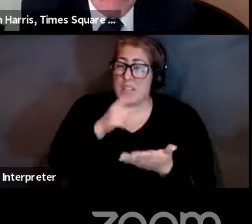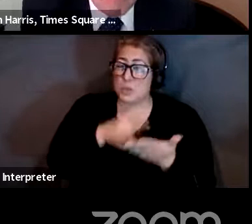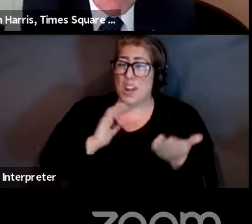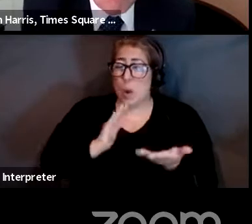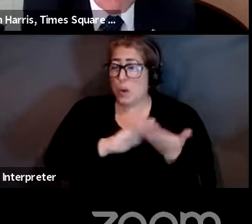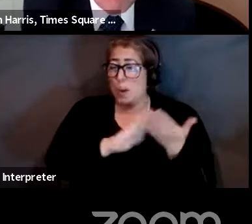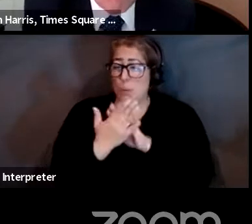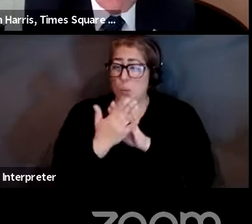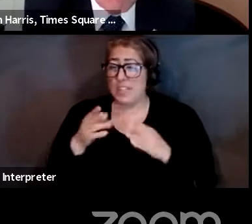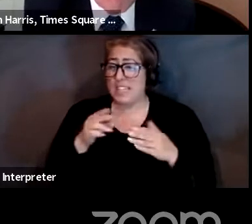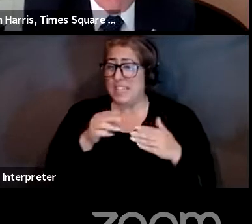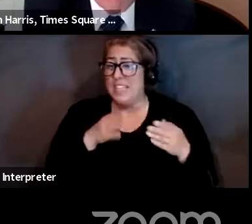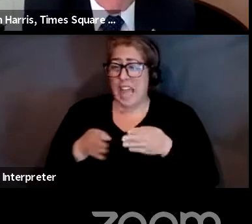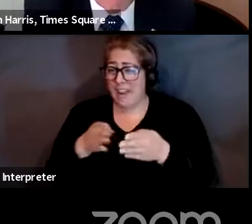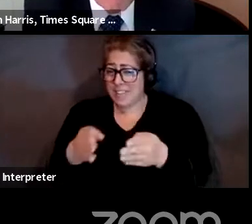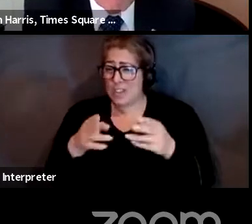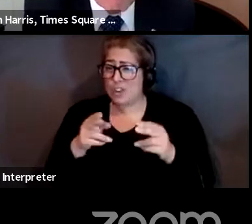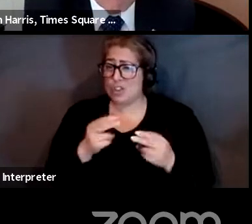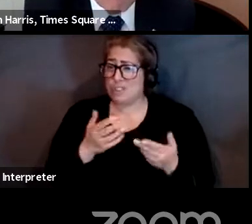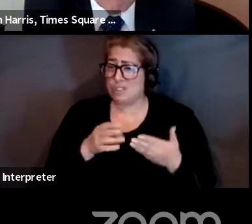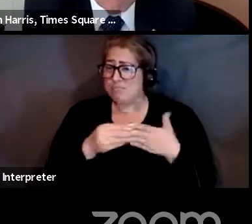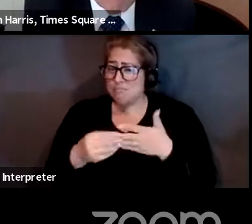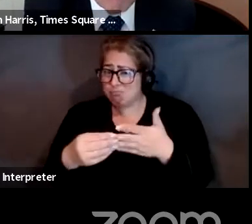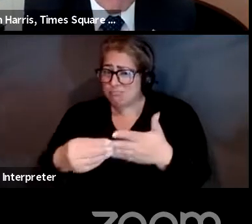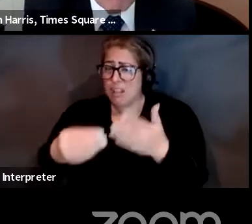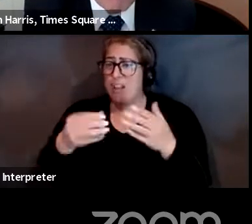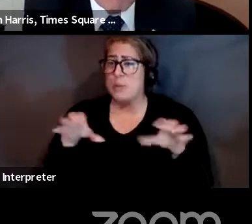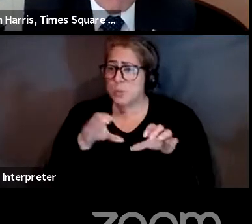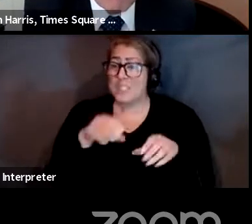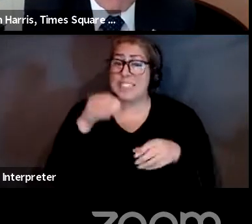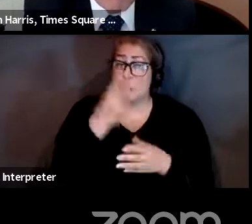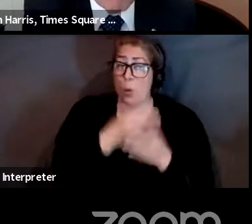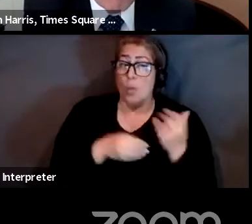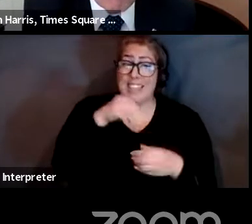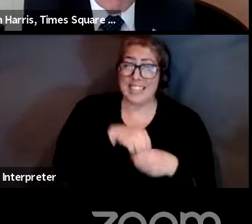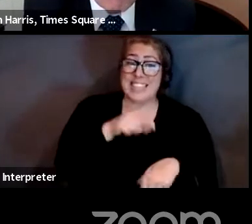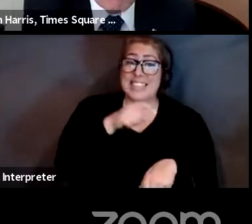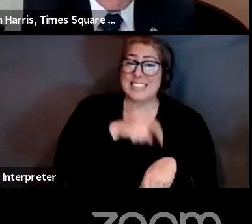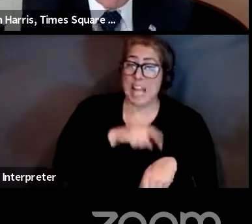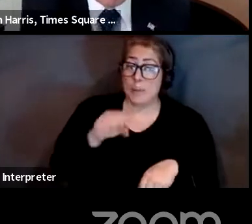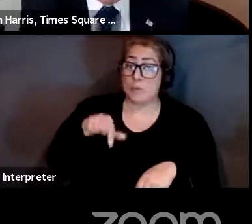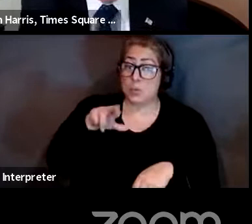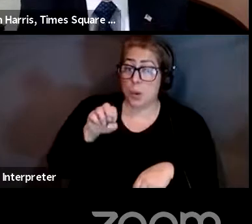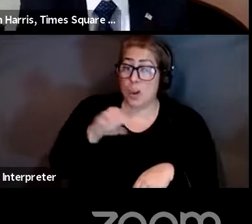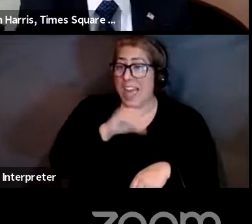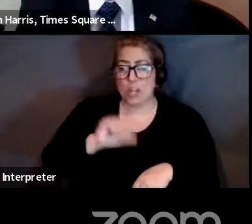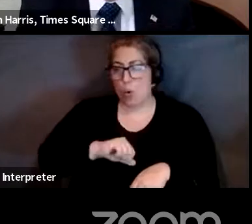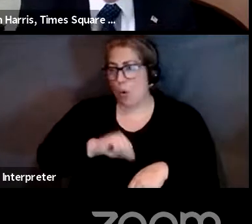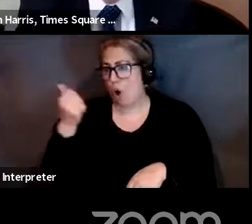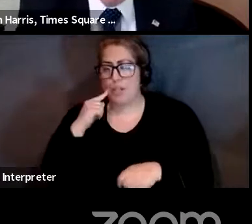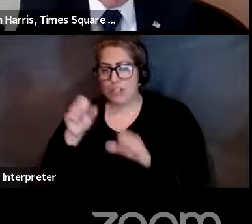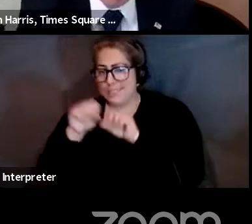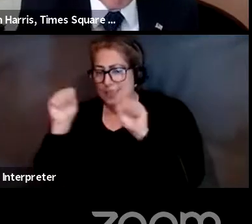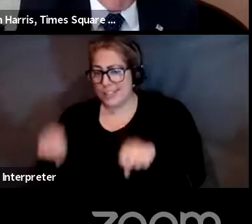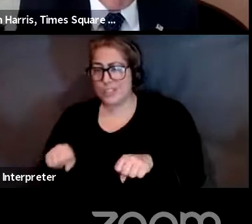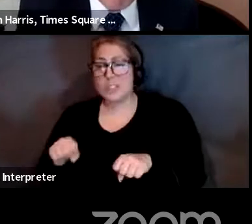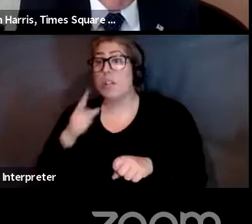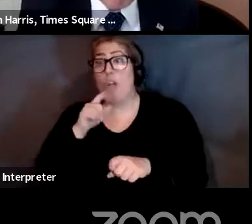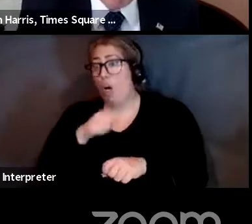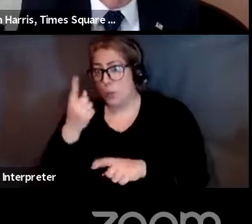Community First program have been doing both in Times Square and at our recharge station, which all of you should visit. It's at 45th and